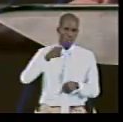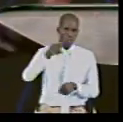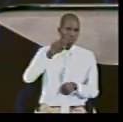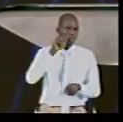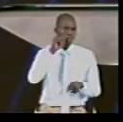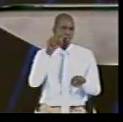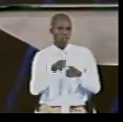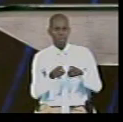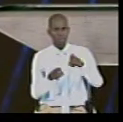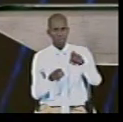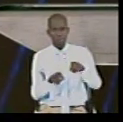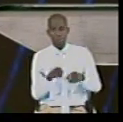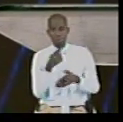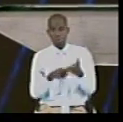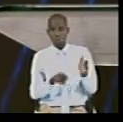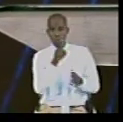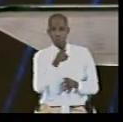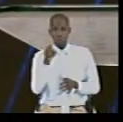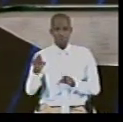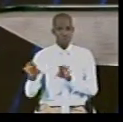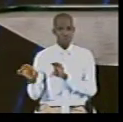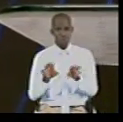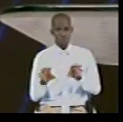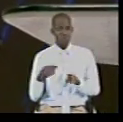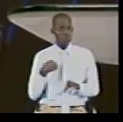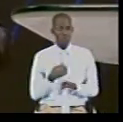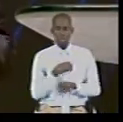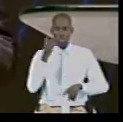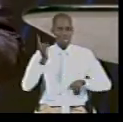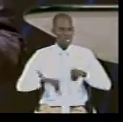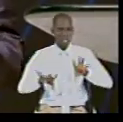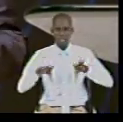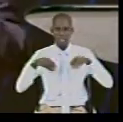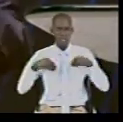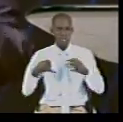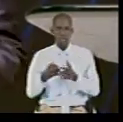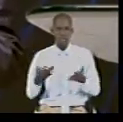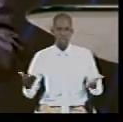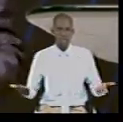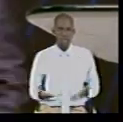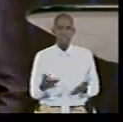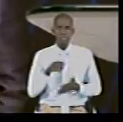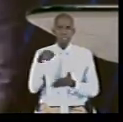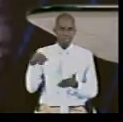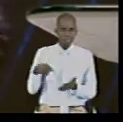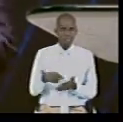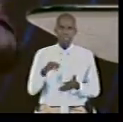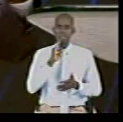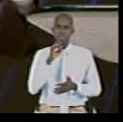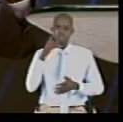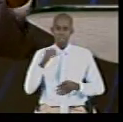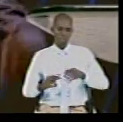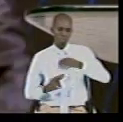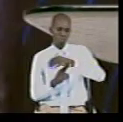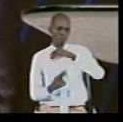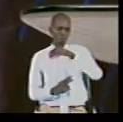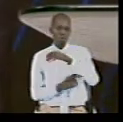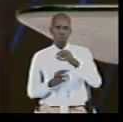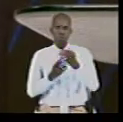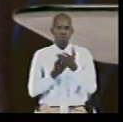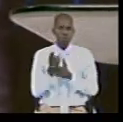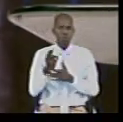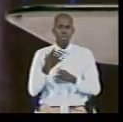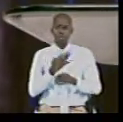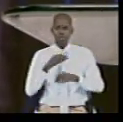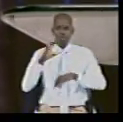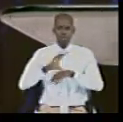what he has done, we will not allow it here. This is the pillar of truth and the church of the living